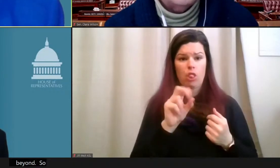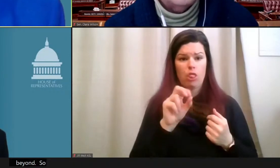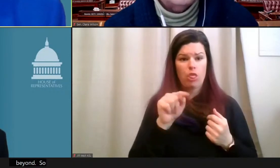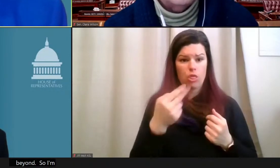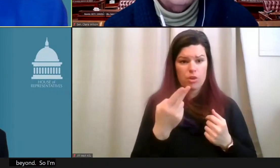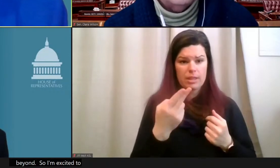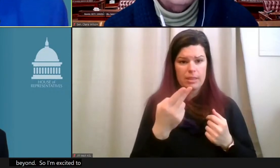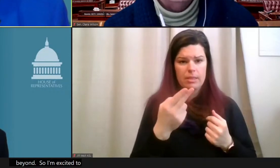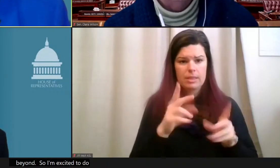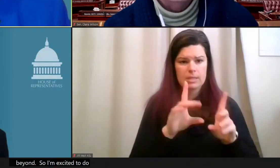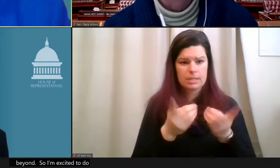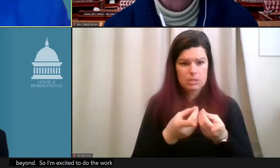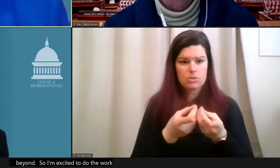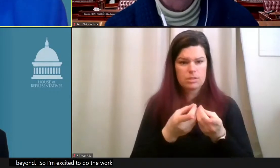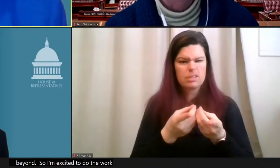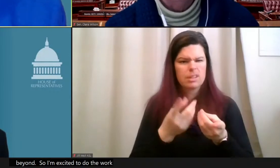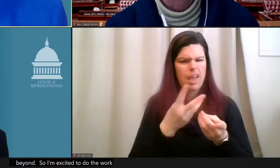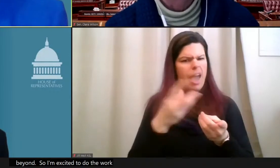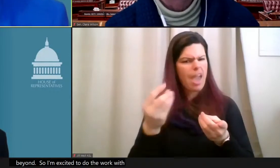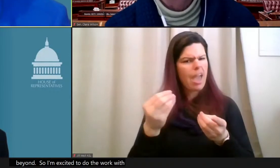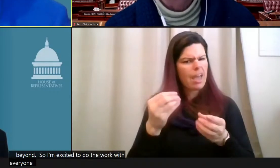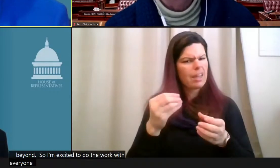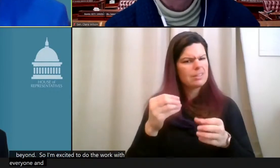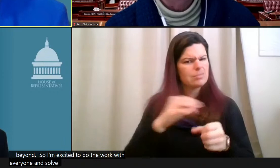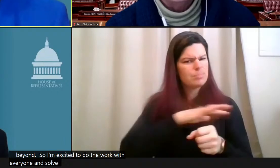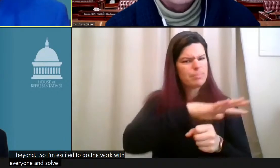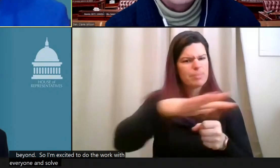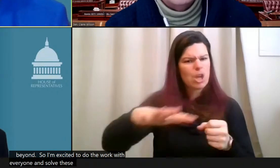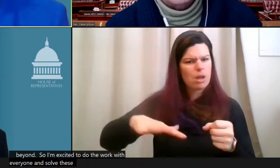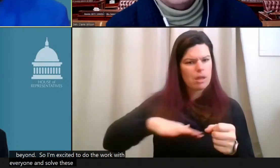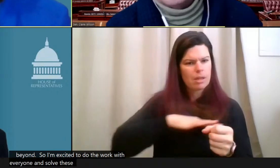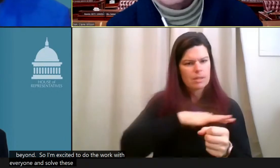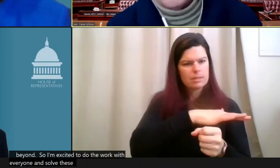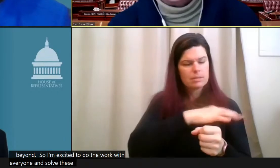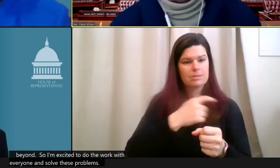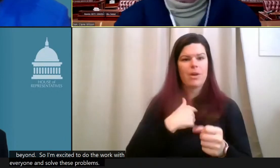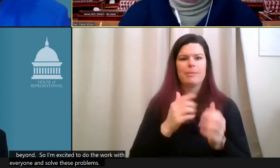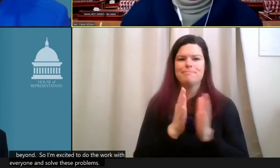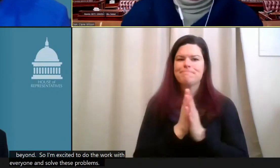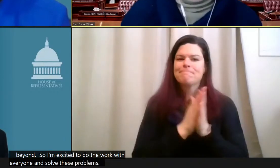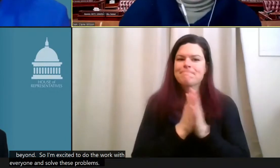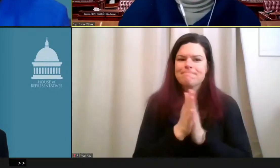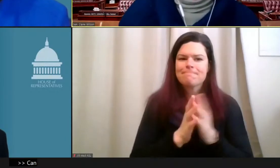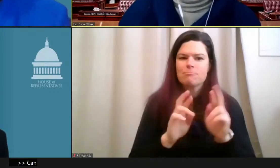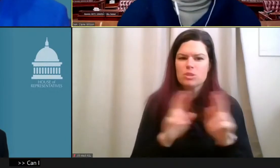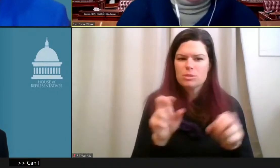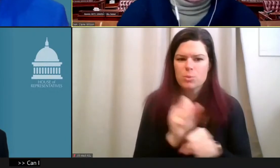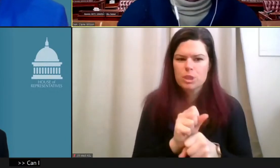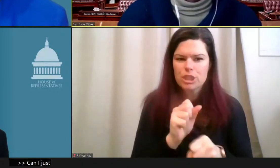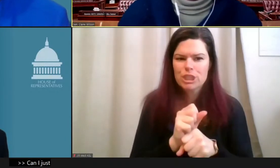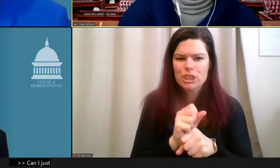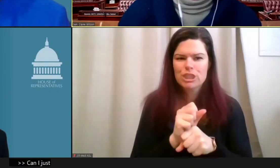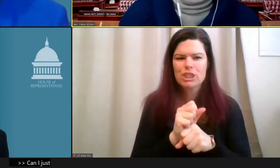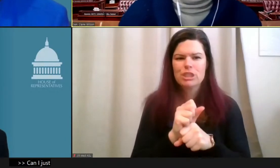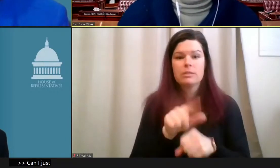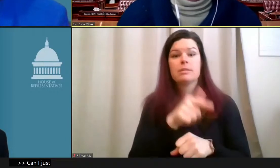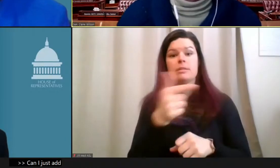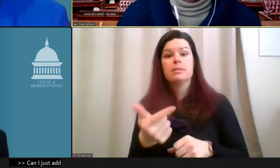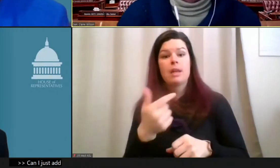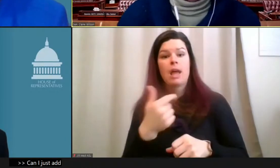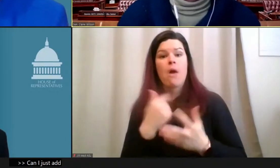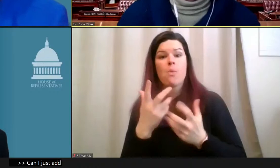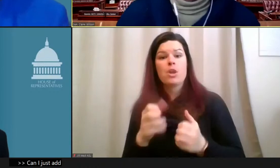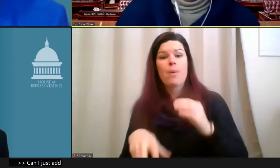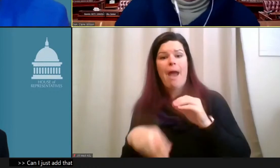with everyone and solve these problems. Can I just add that language access is another